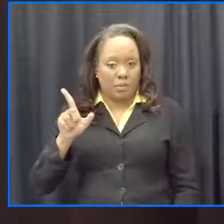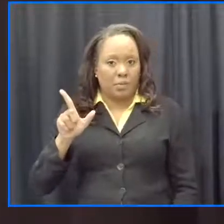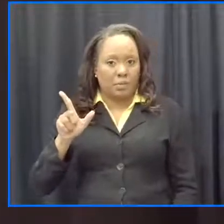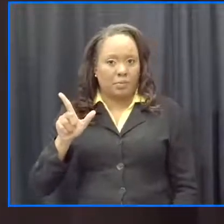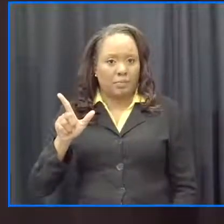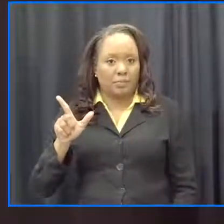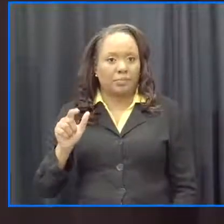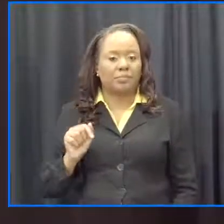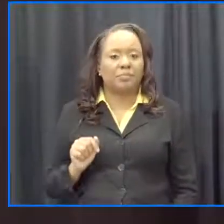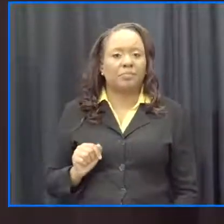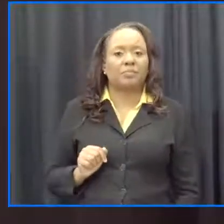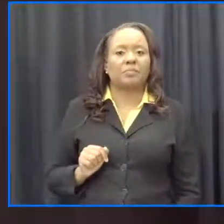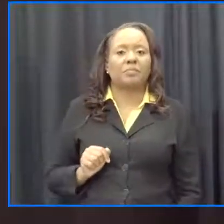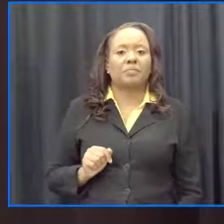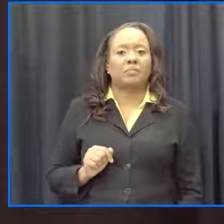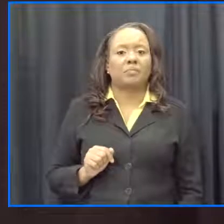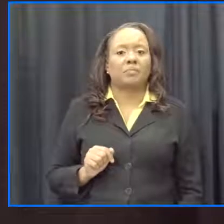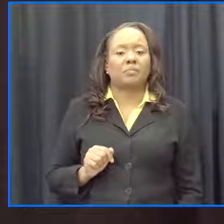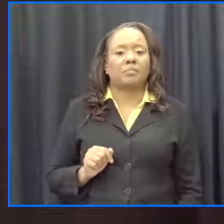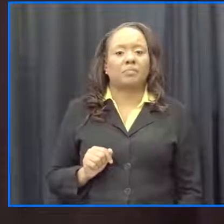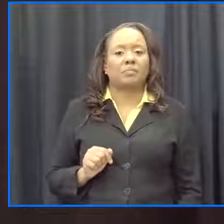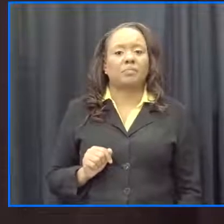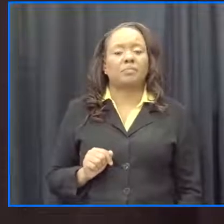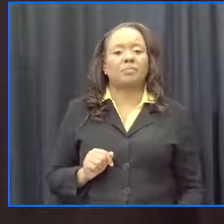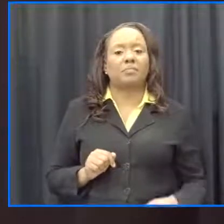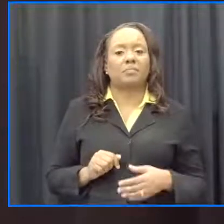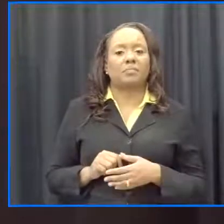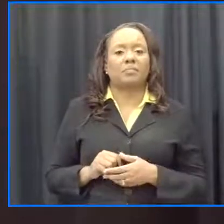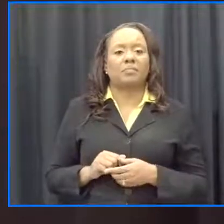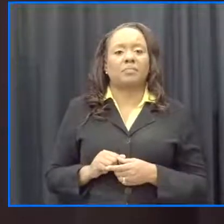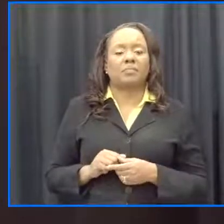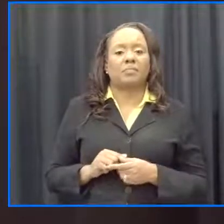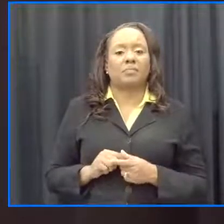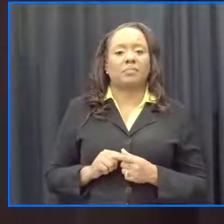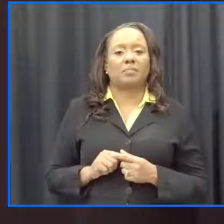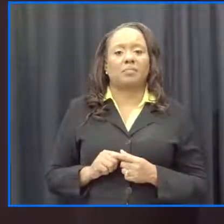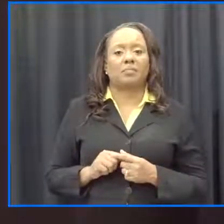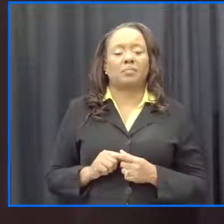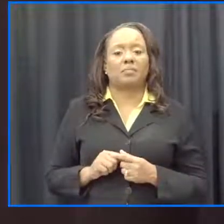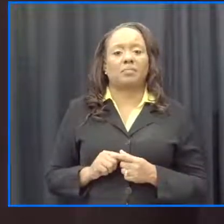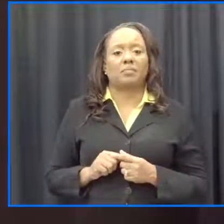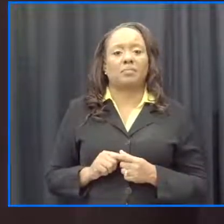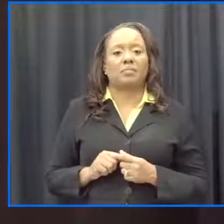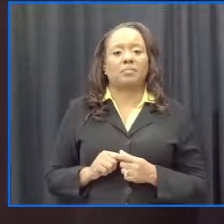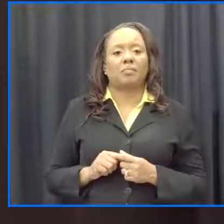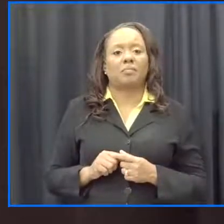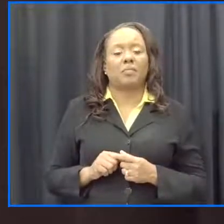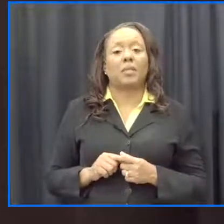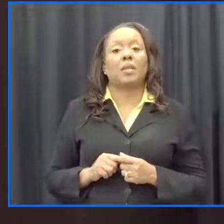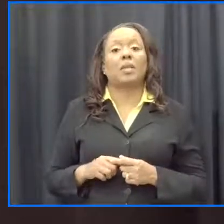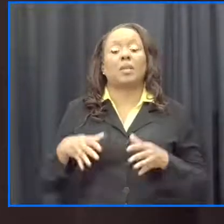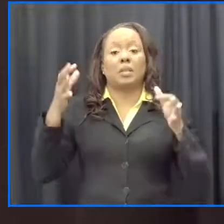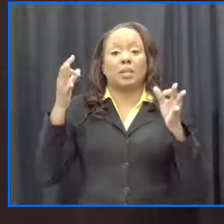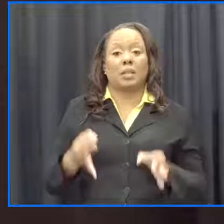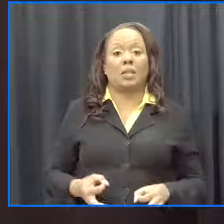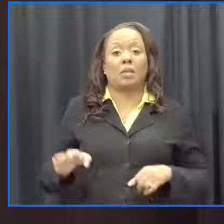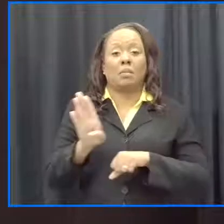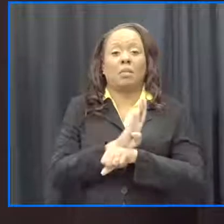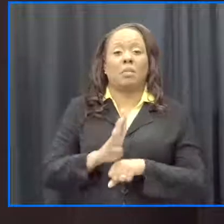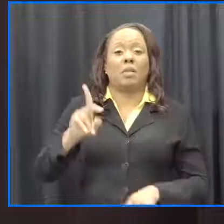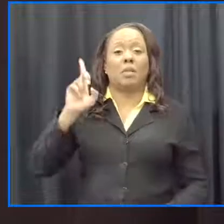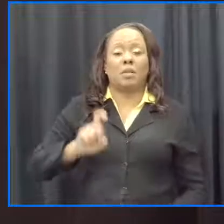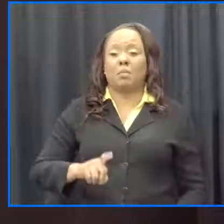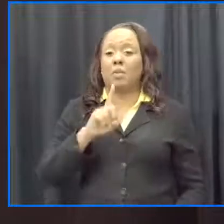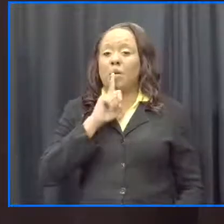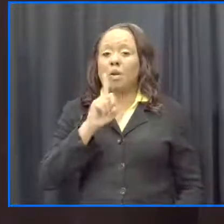2021 when it was changed to give effect to the determination and decision that Barbados should be